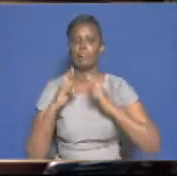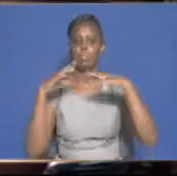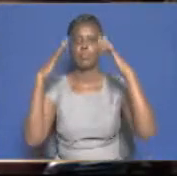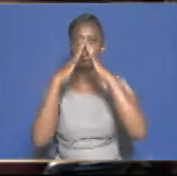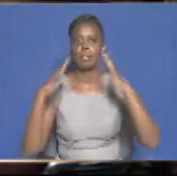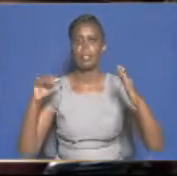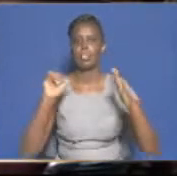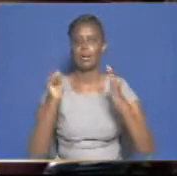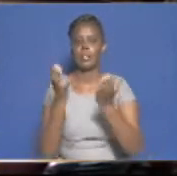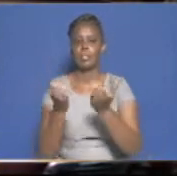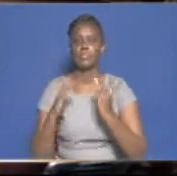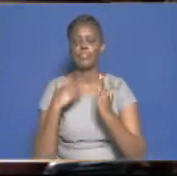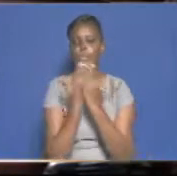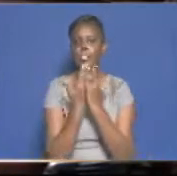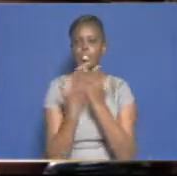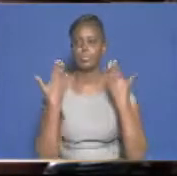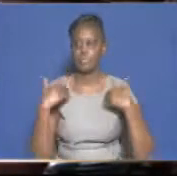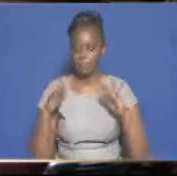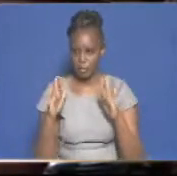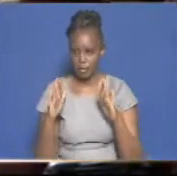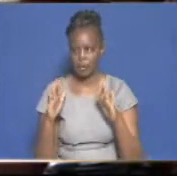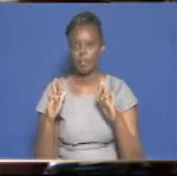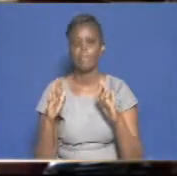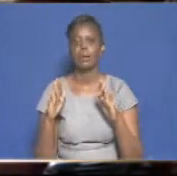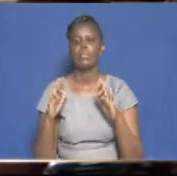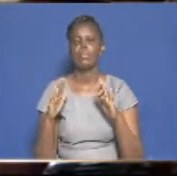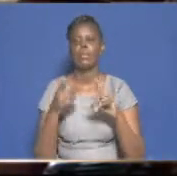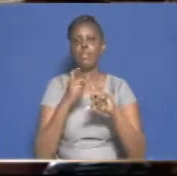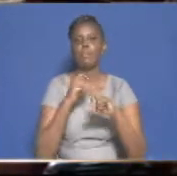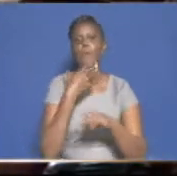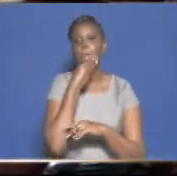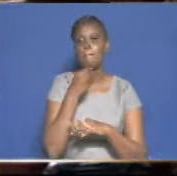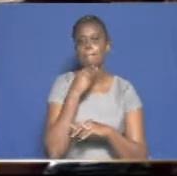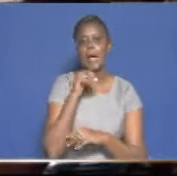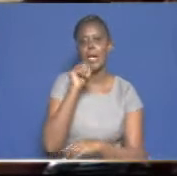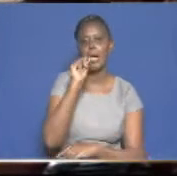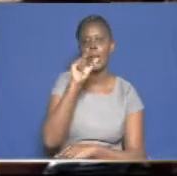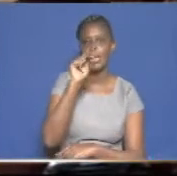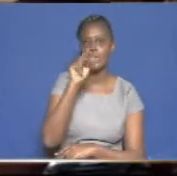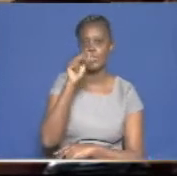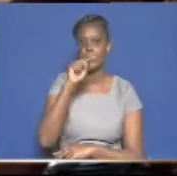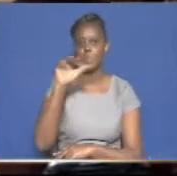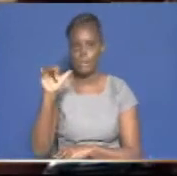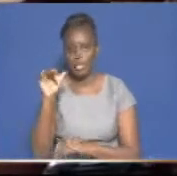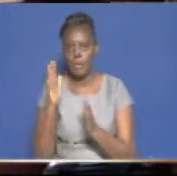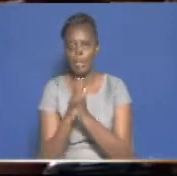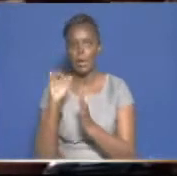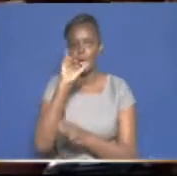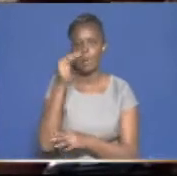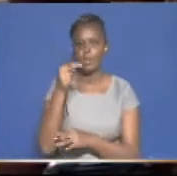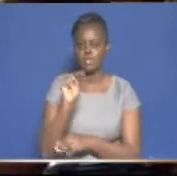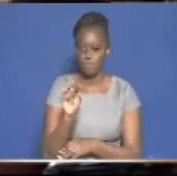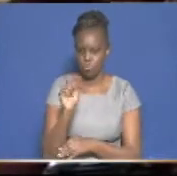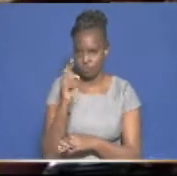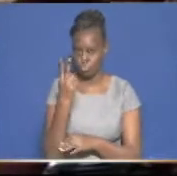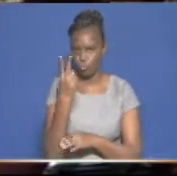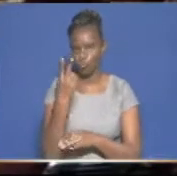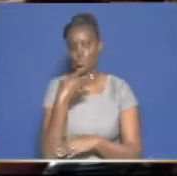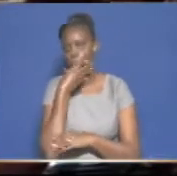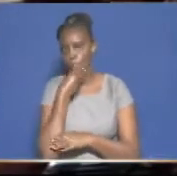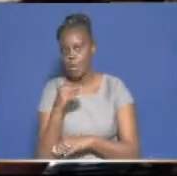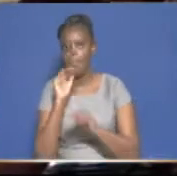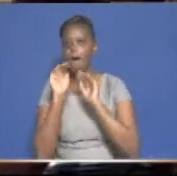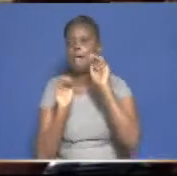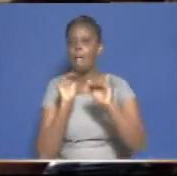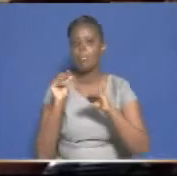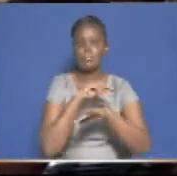House that I have received a petition from Messrs. Anthony Manyara and John Wangai asking